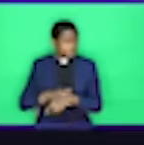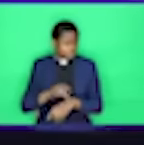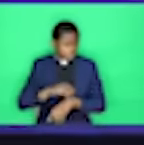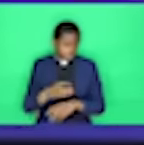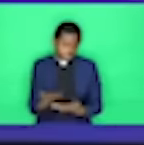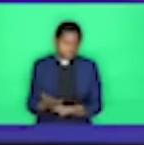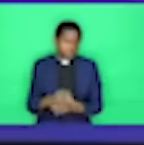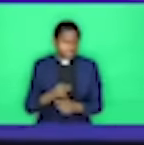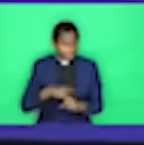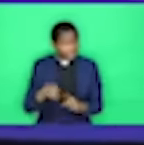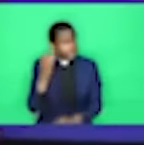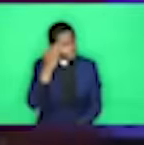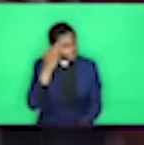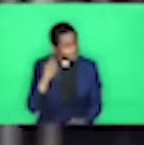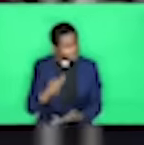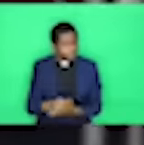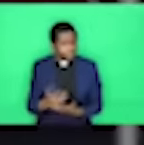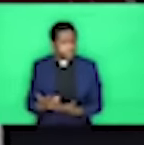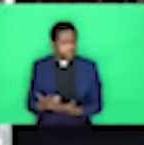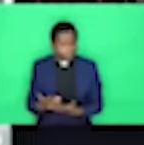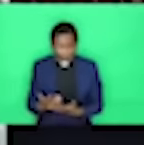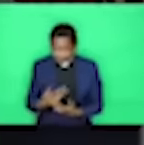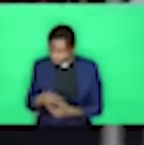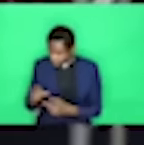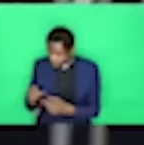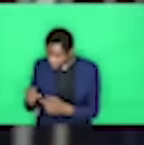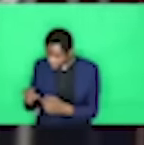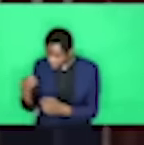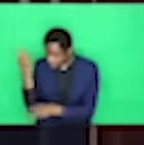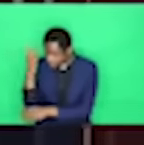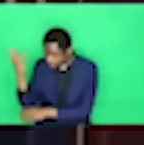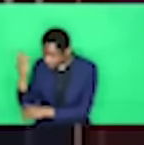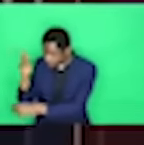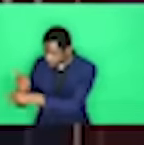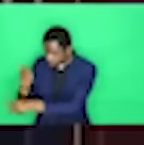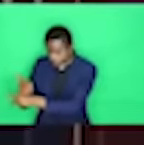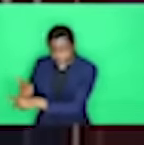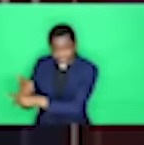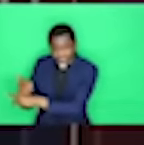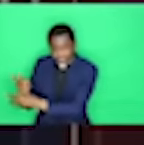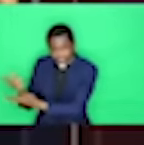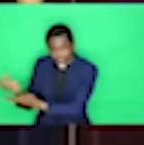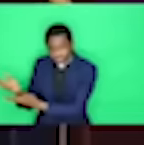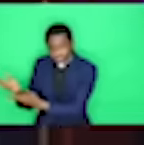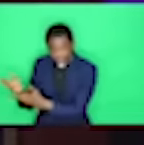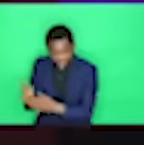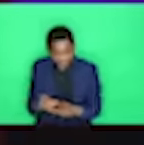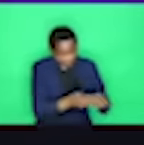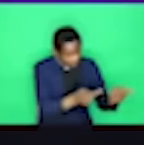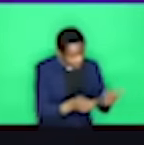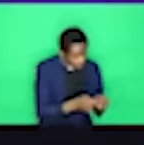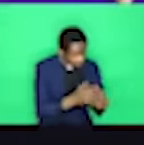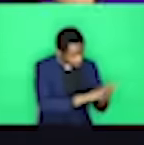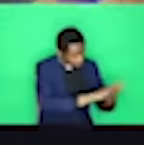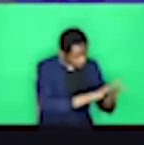But I know that they reserve some forest. And then they reserve some place for sanitation. They reserve